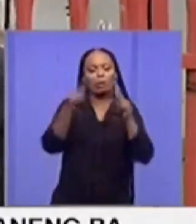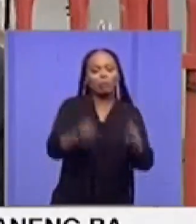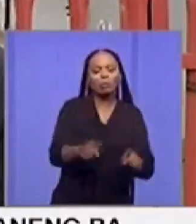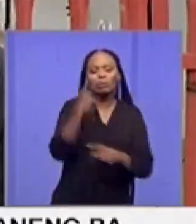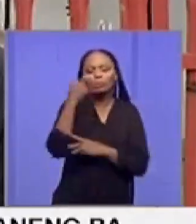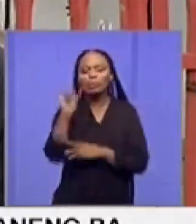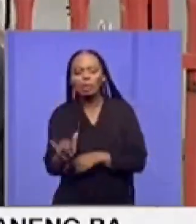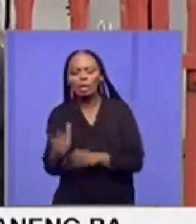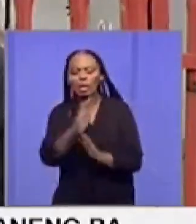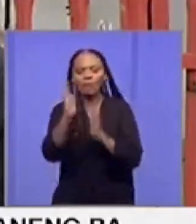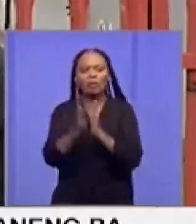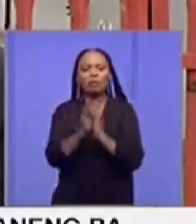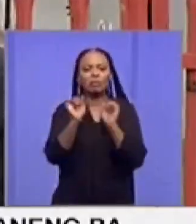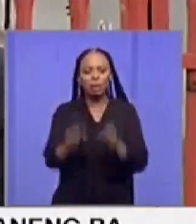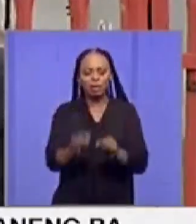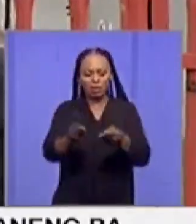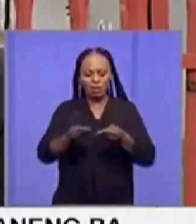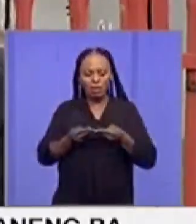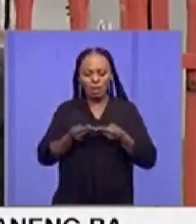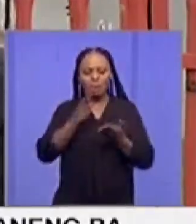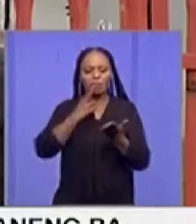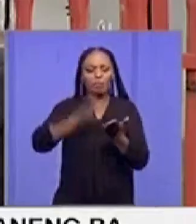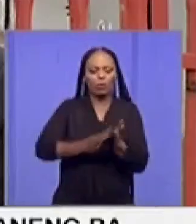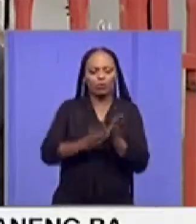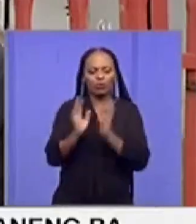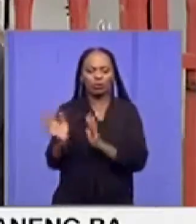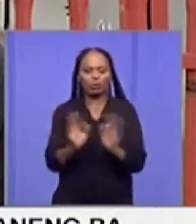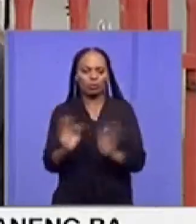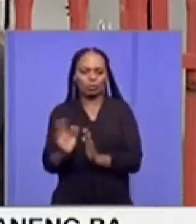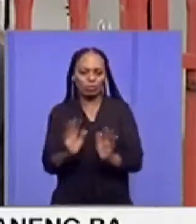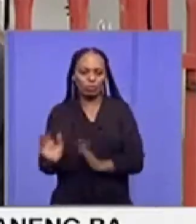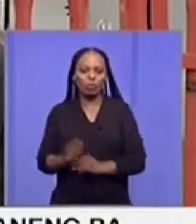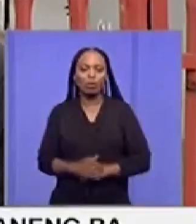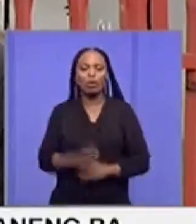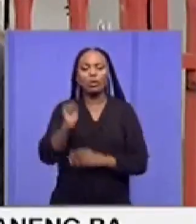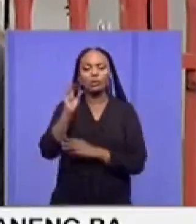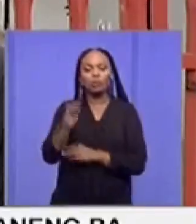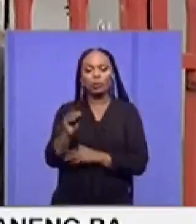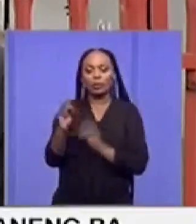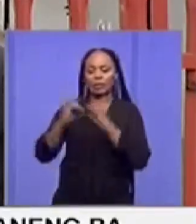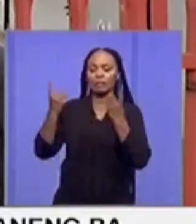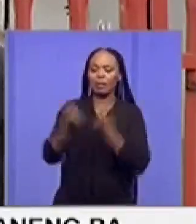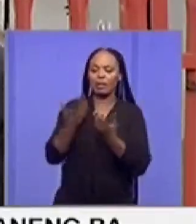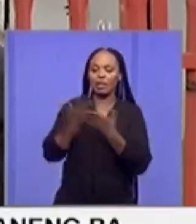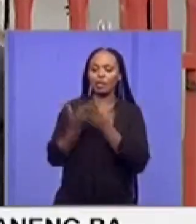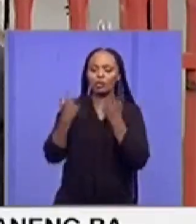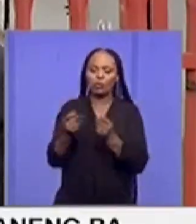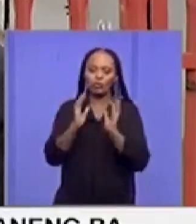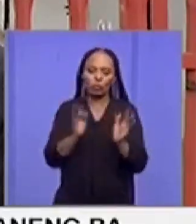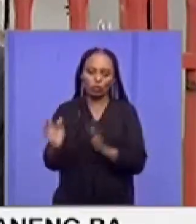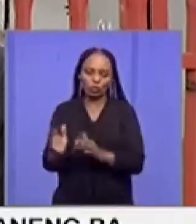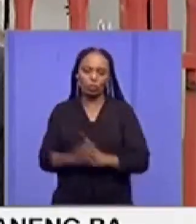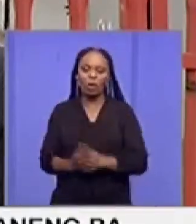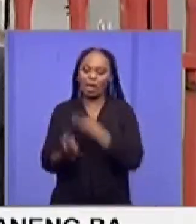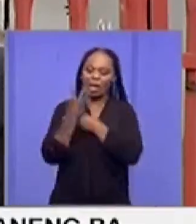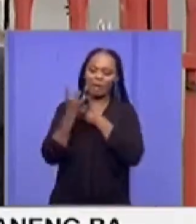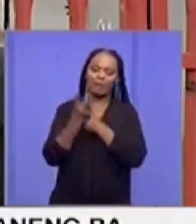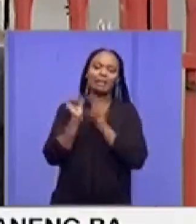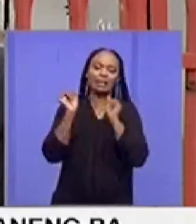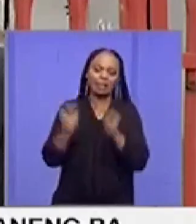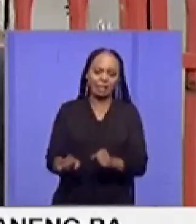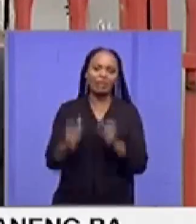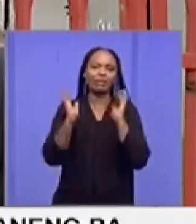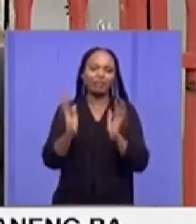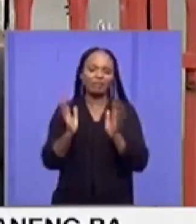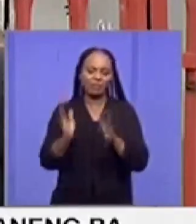ba refa gore aowa le go eme ka mogo jwale le na le lefapha le ka tšwela pele dia ka mogo ka mo go ne ile